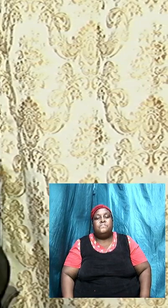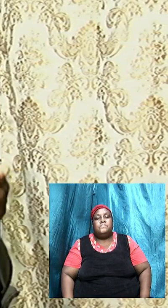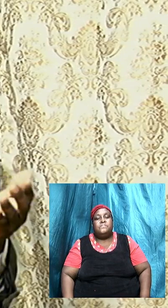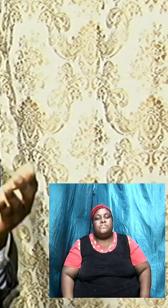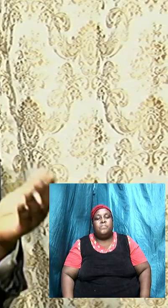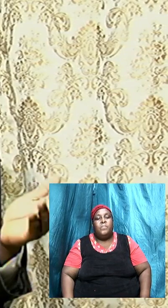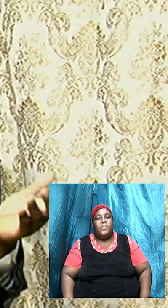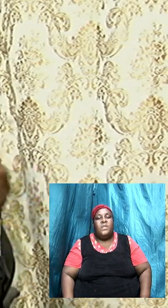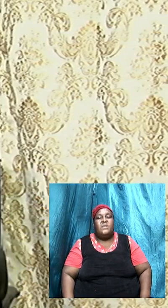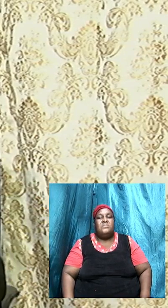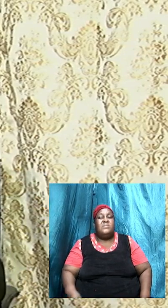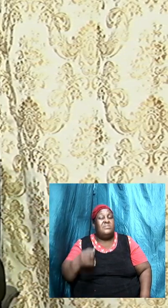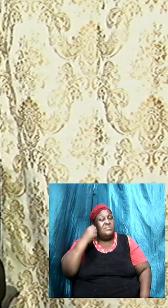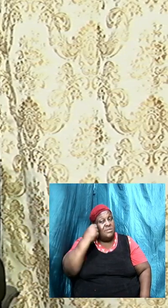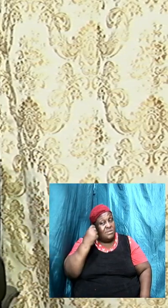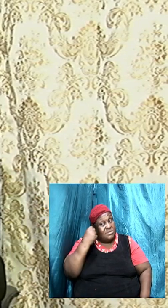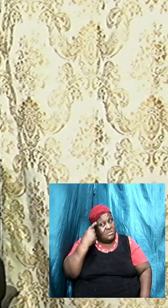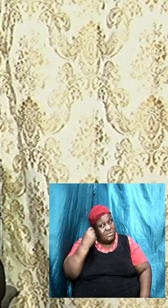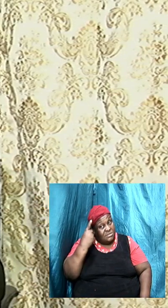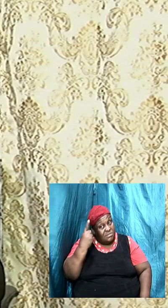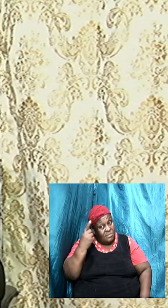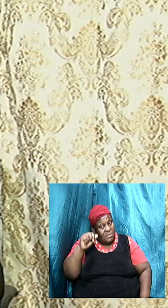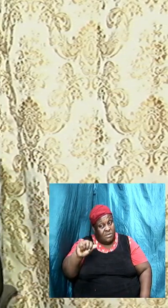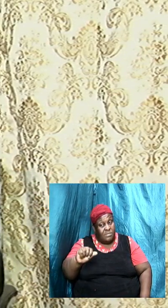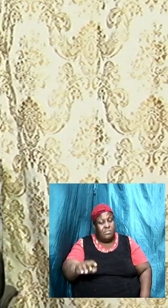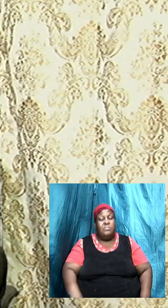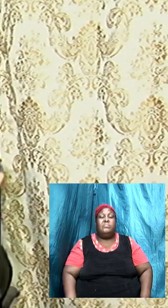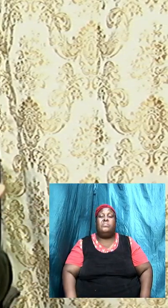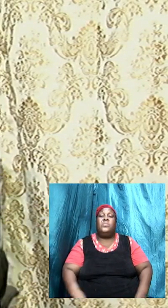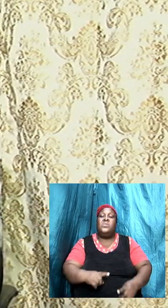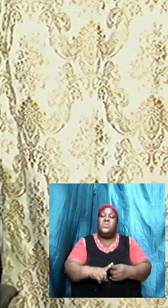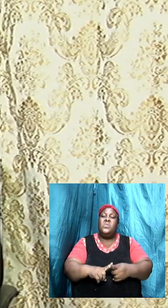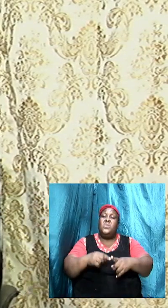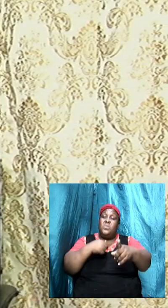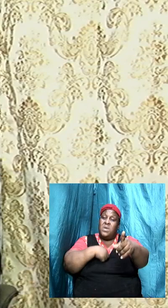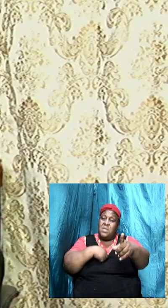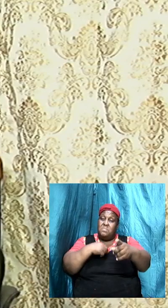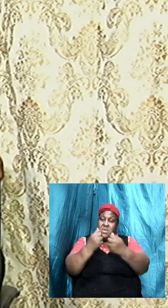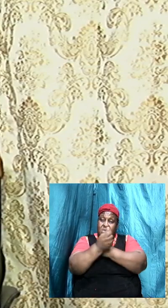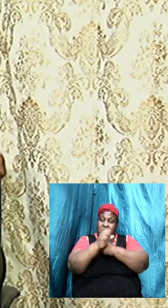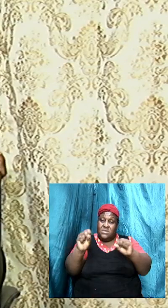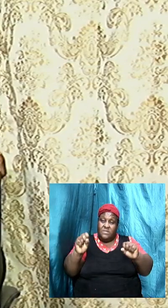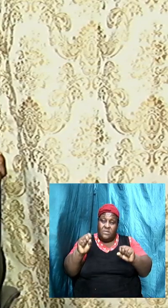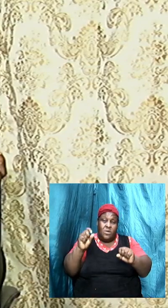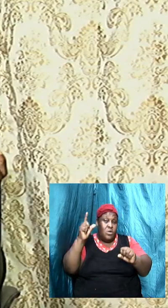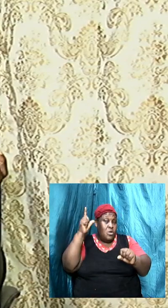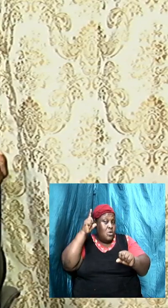And that is understandable, because when I got saved, I heard the word